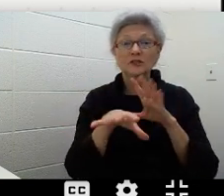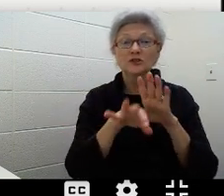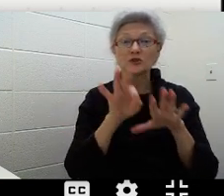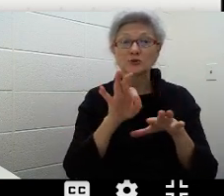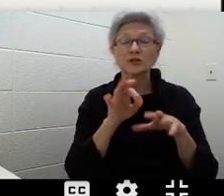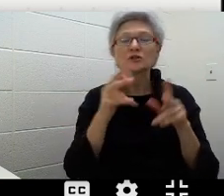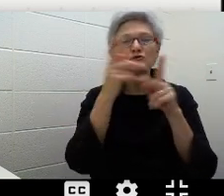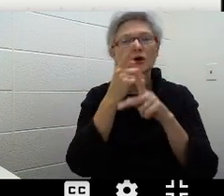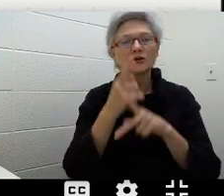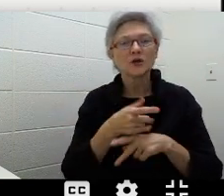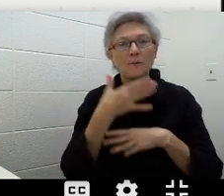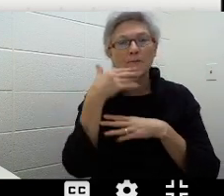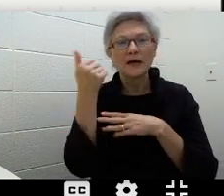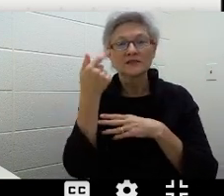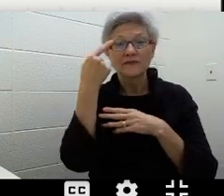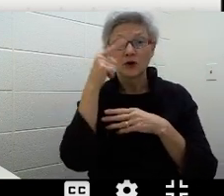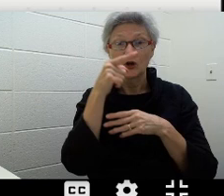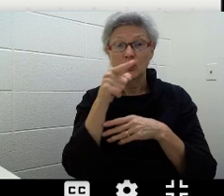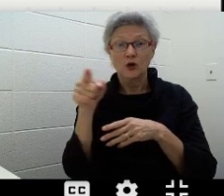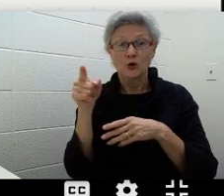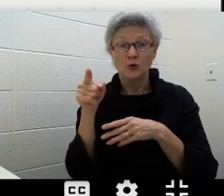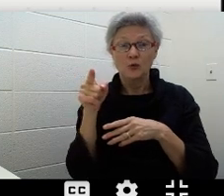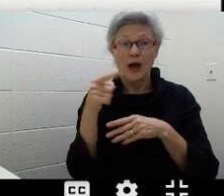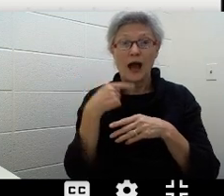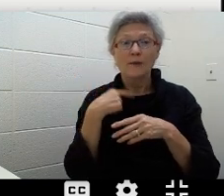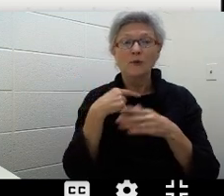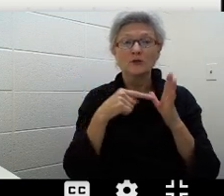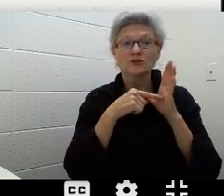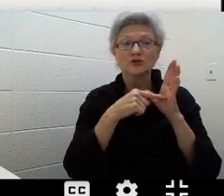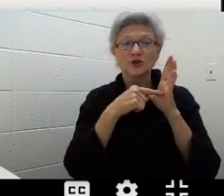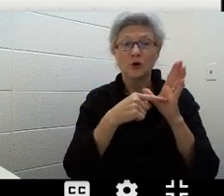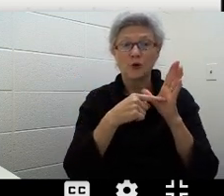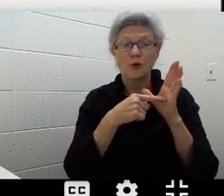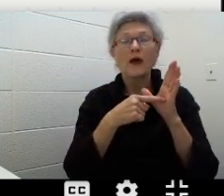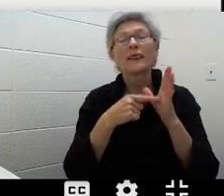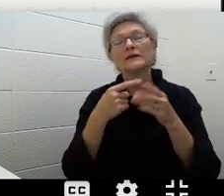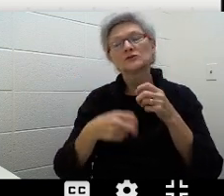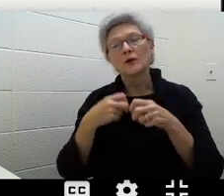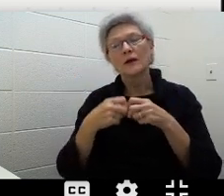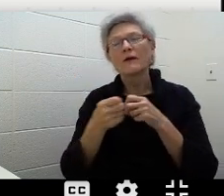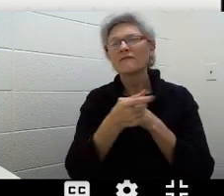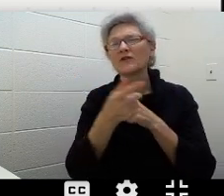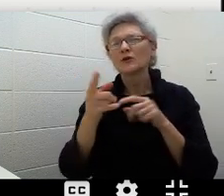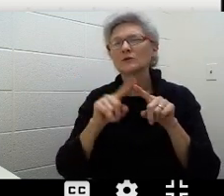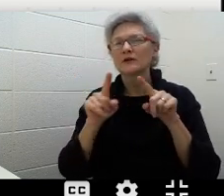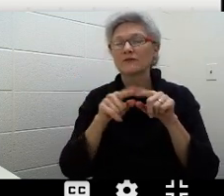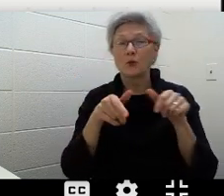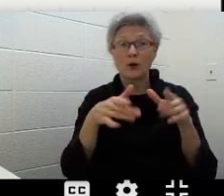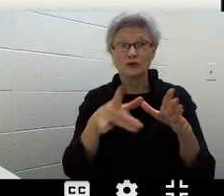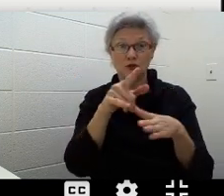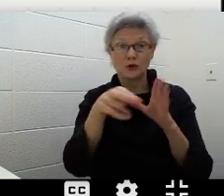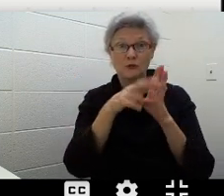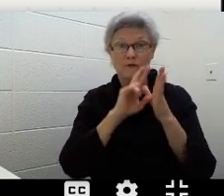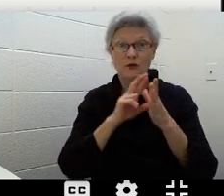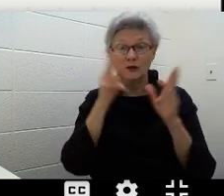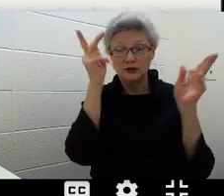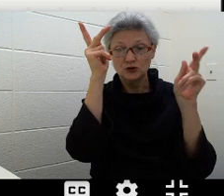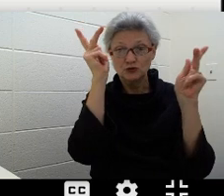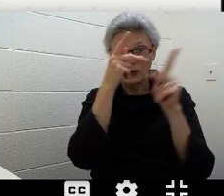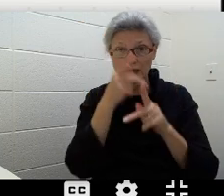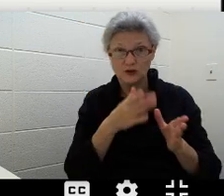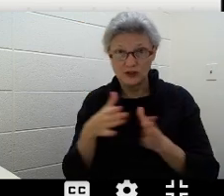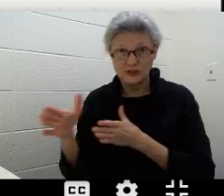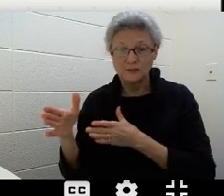a strategy that's the best fit for you. I'm going to model this problem a couple different ways so that you have a review of the strategies, but you